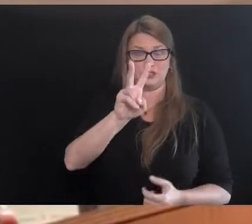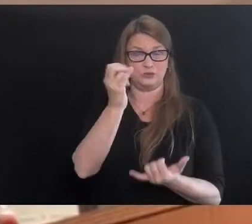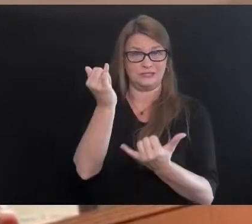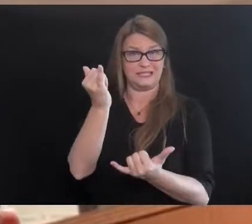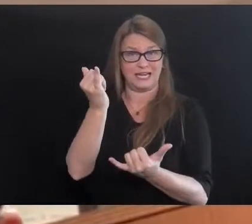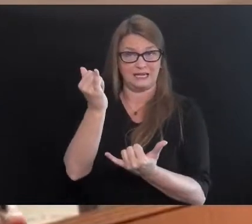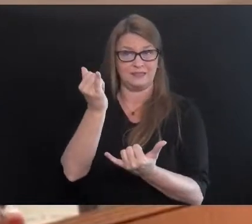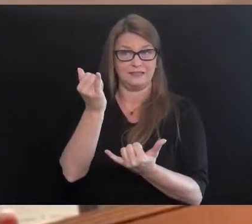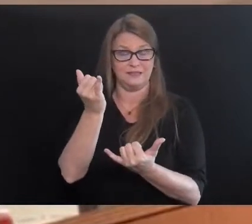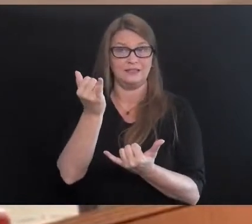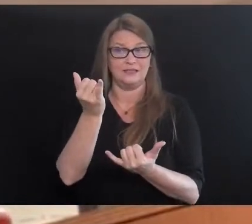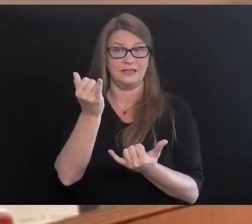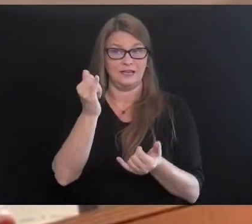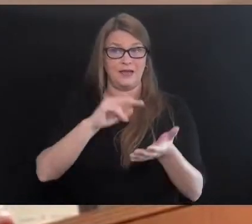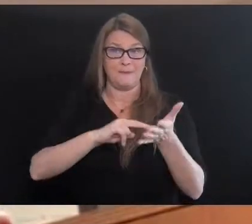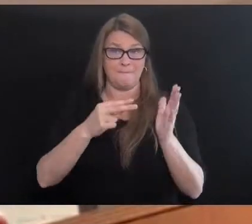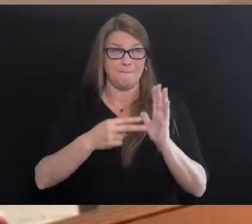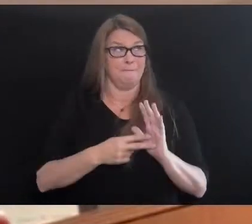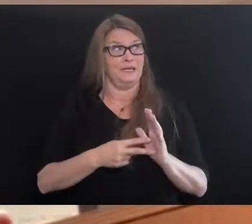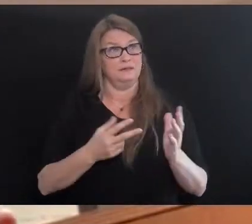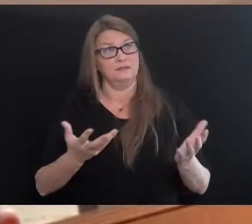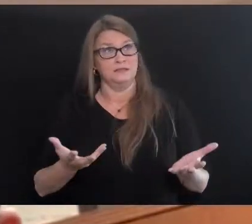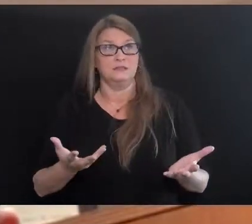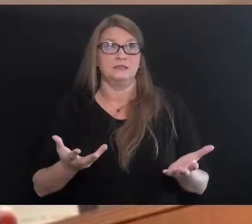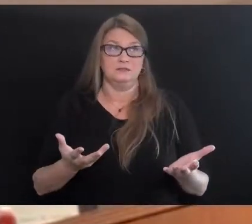today, and that is